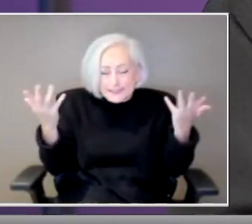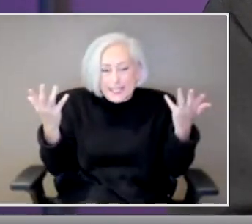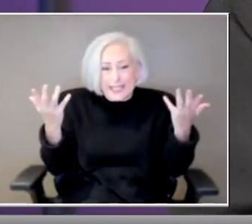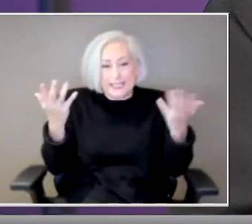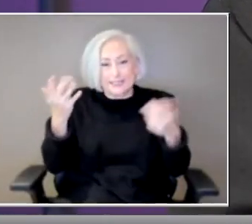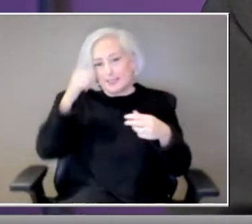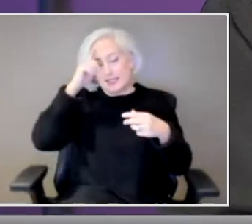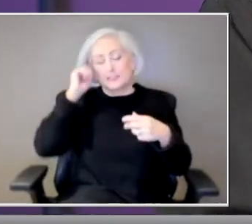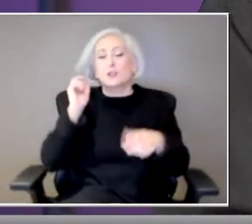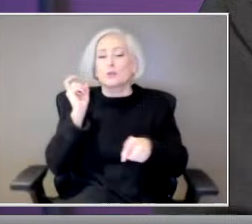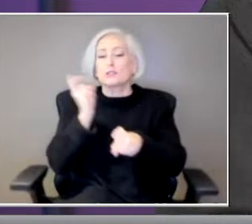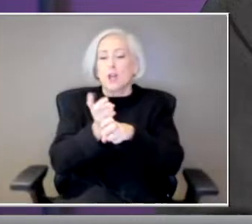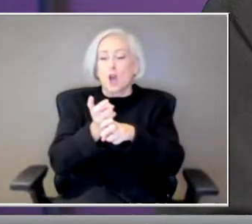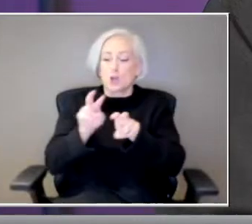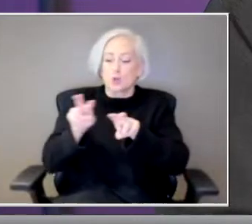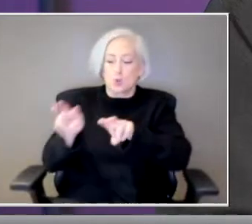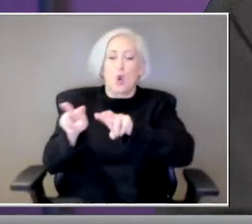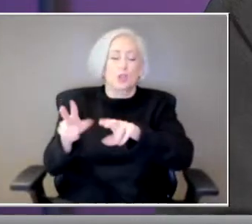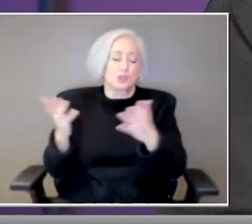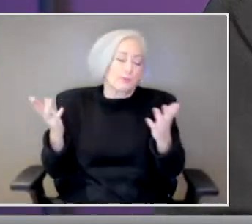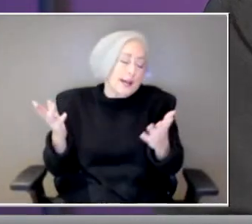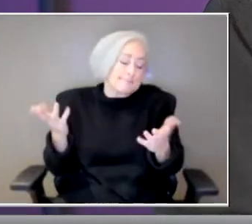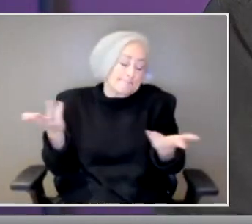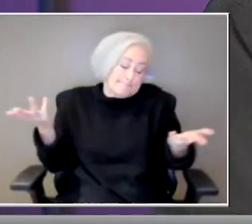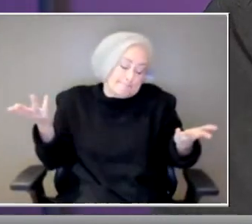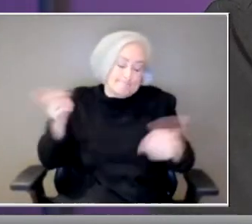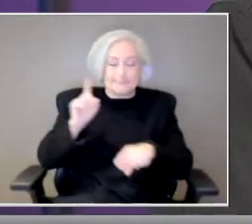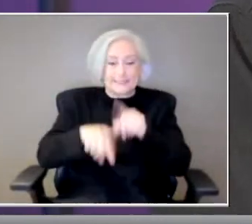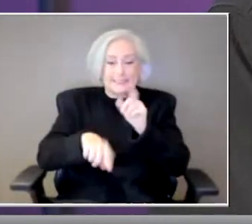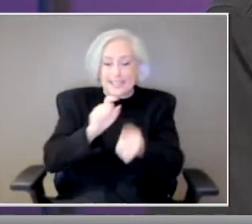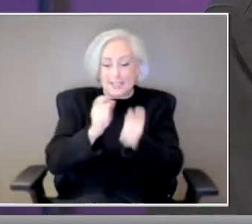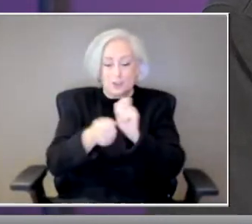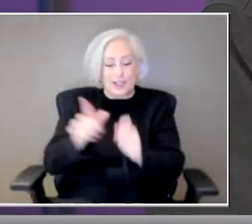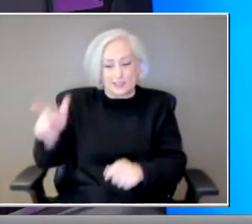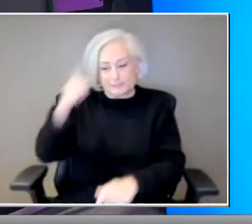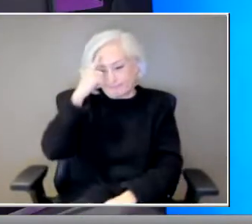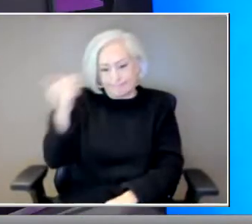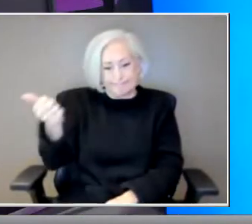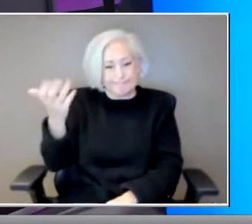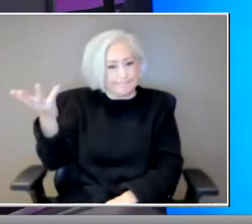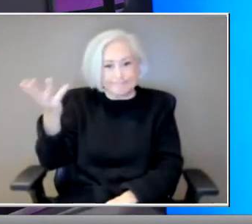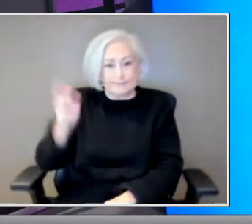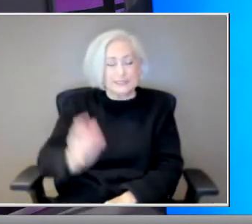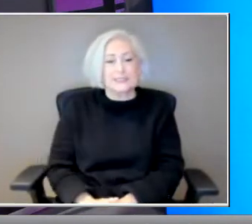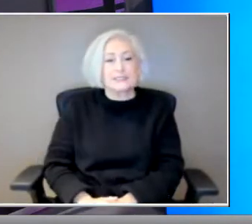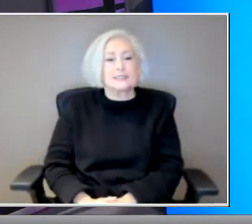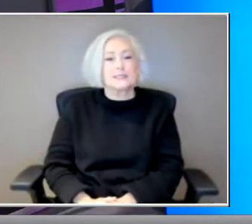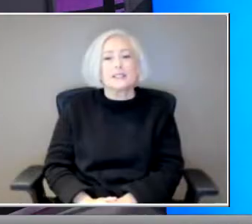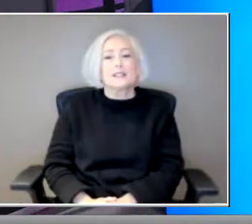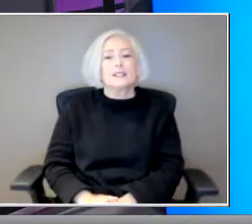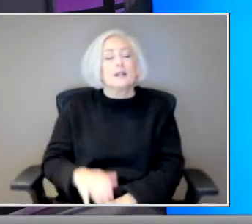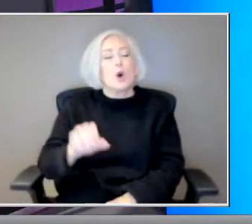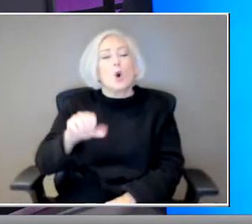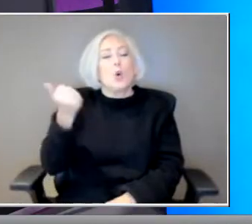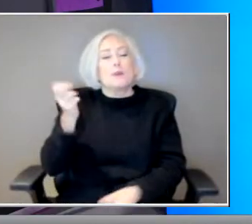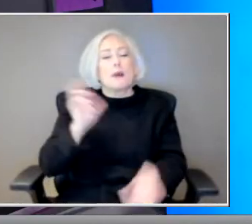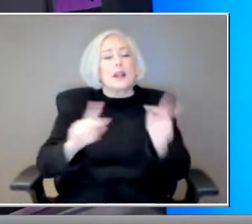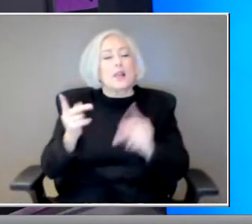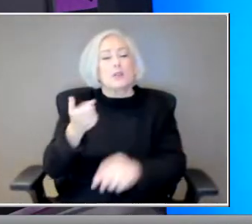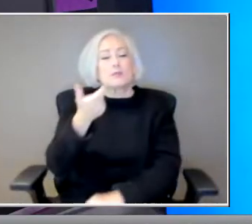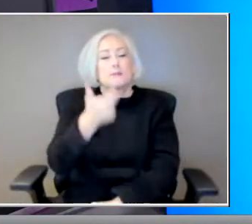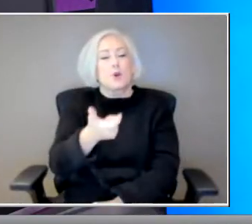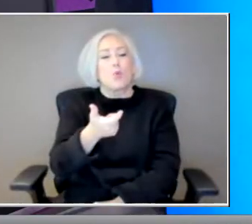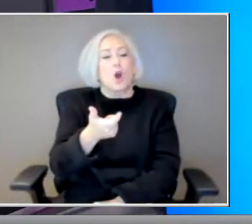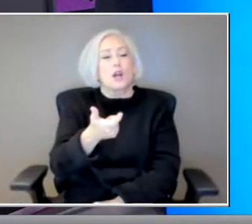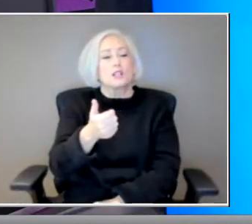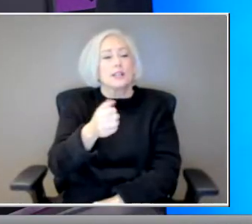to watch, but I can't change them. They're going to do what they want to do. What about You to know, the they're other grown men watching, people's husbands and brothers and dads? Well, they